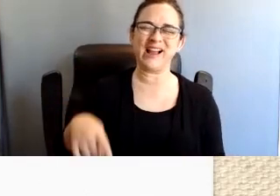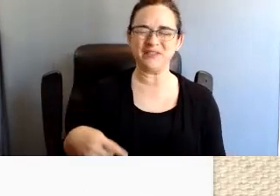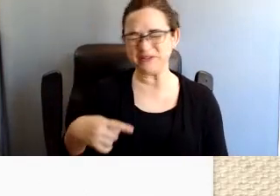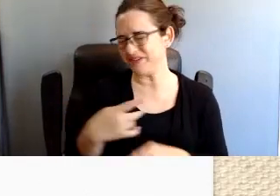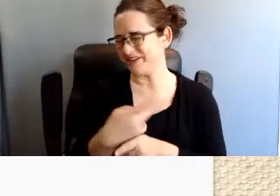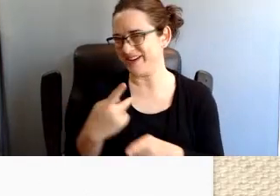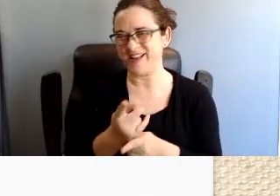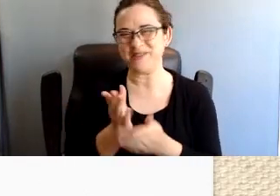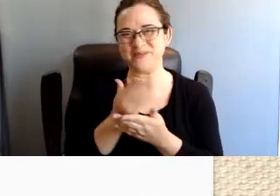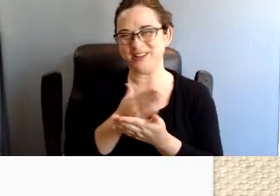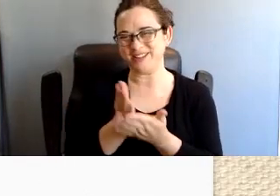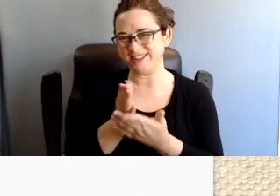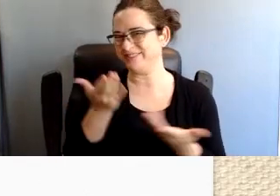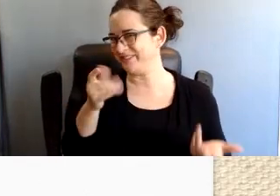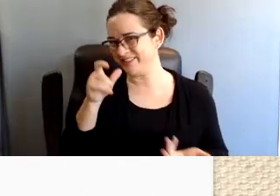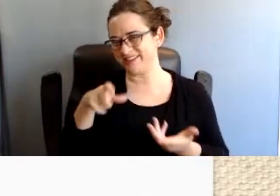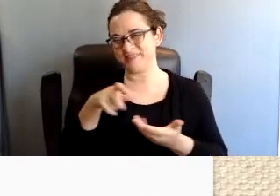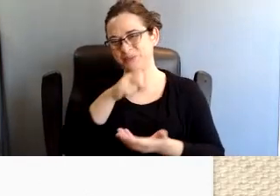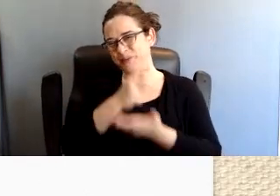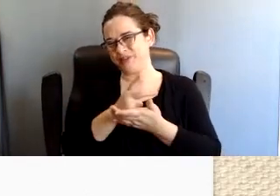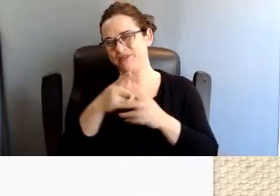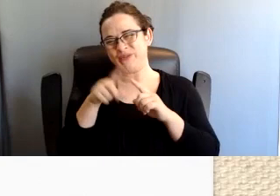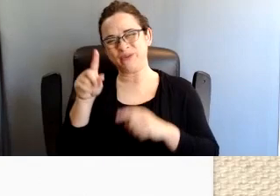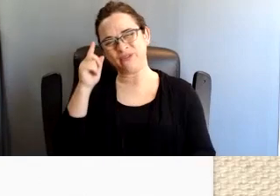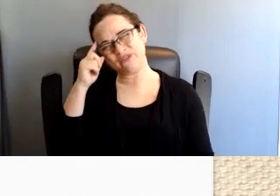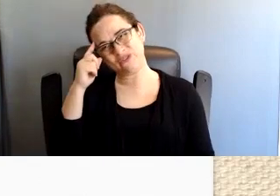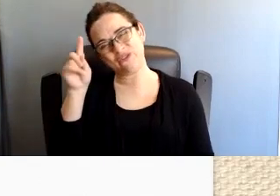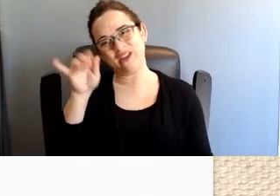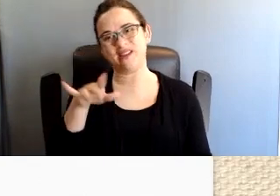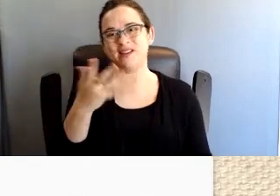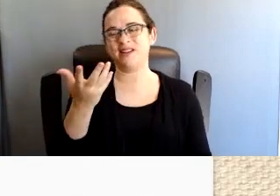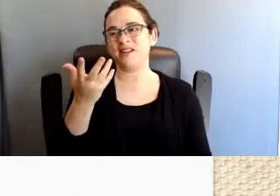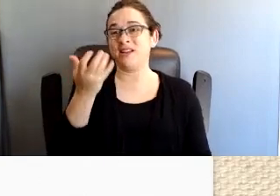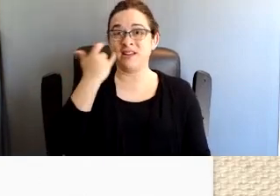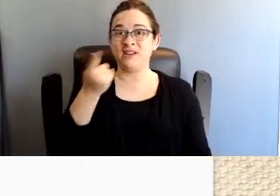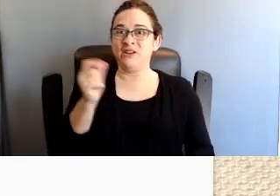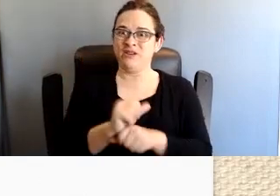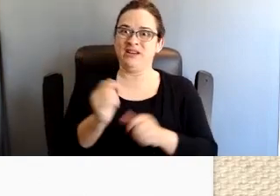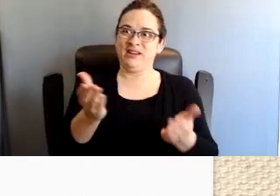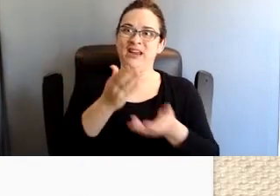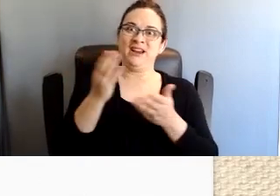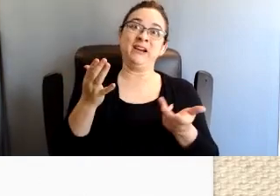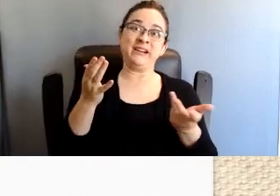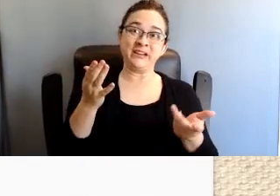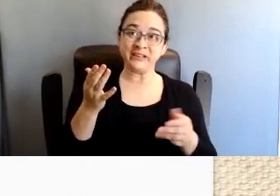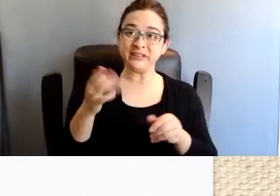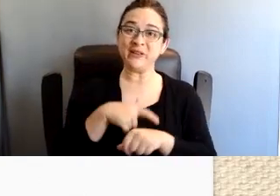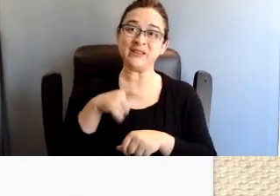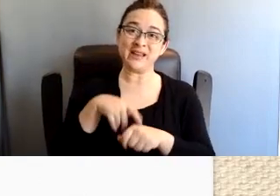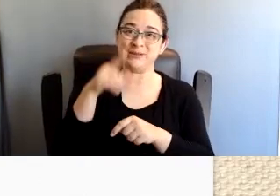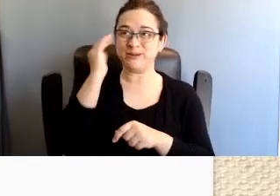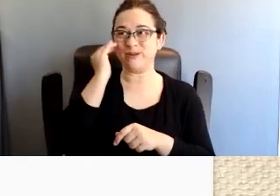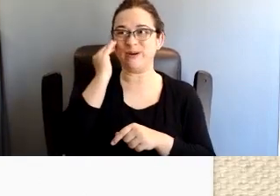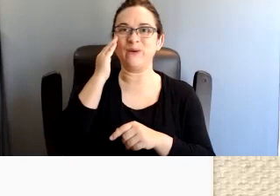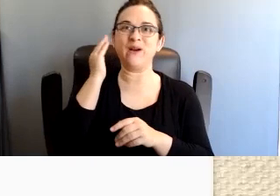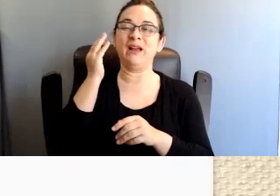all those requires permissions, and we have, you know, especially if you've been here long enough, you know how it goes through all that. We require all those signatures before we get